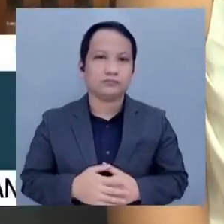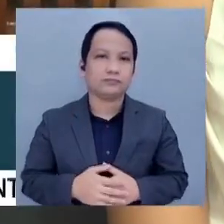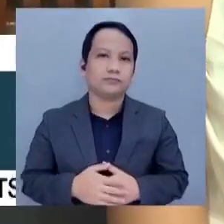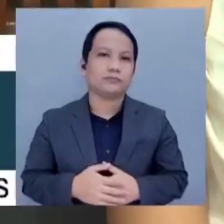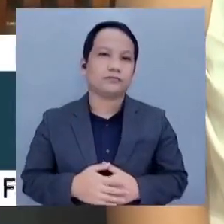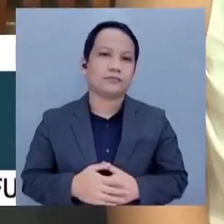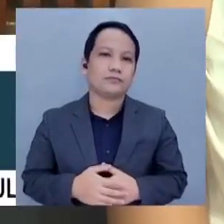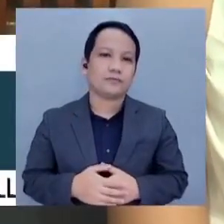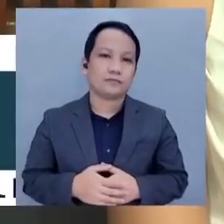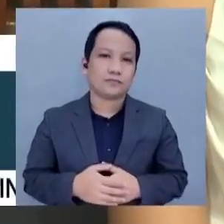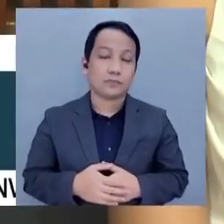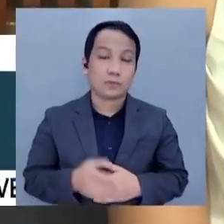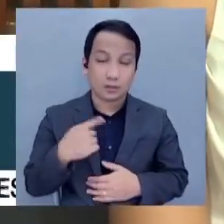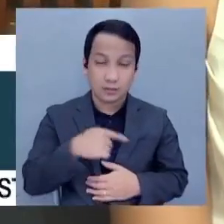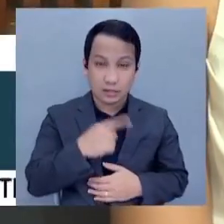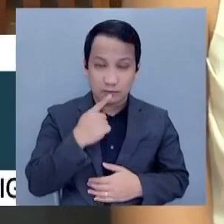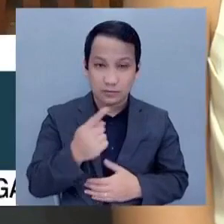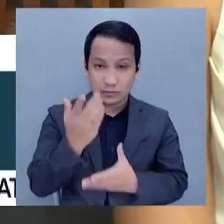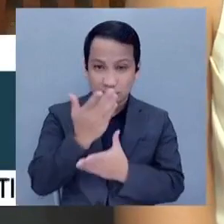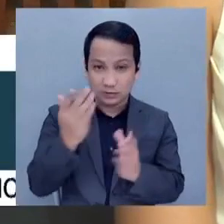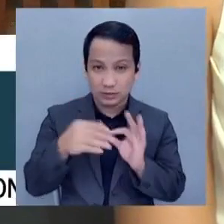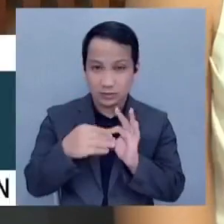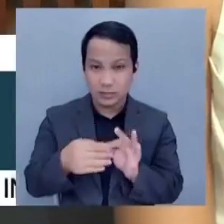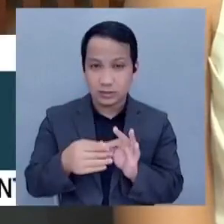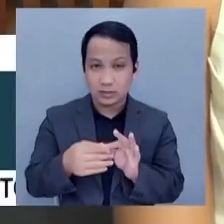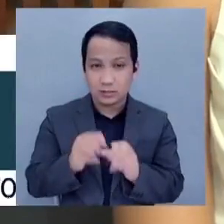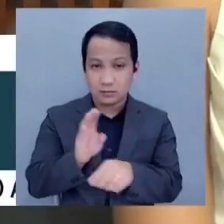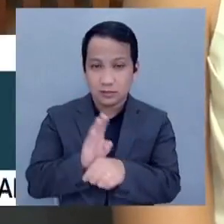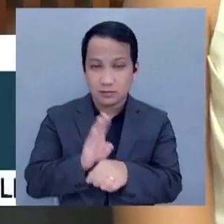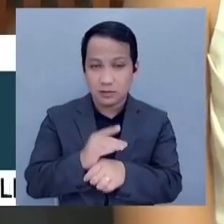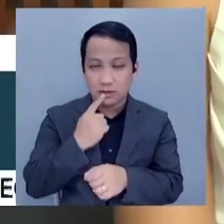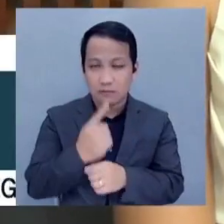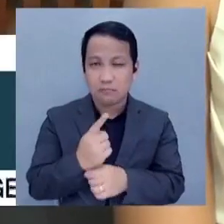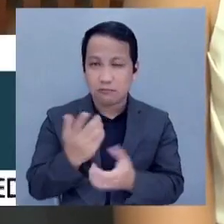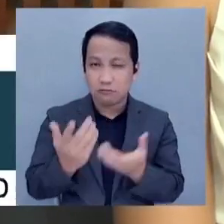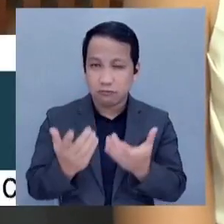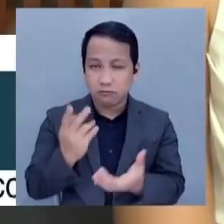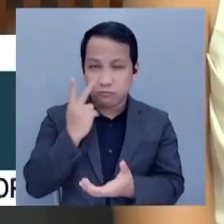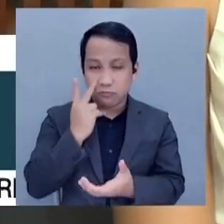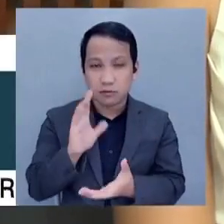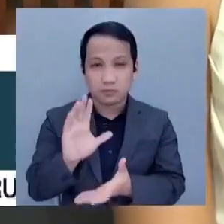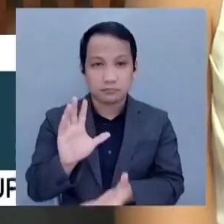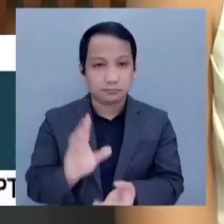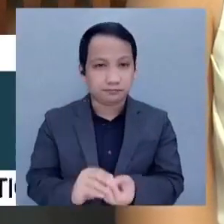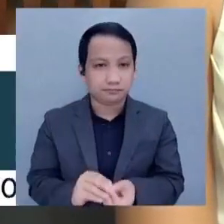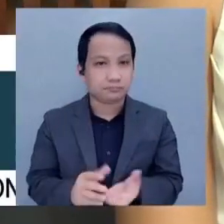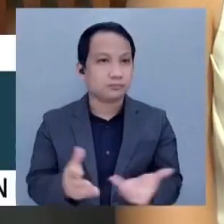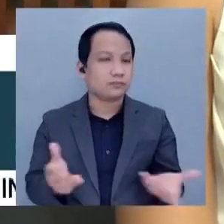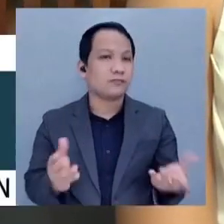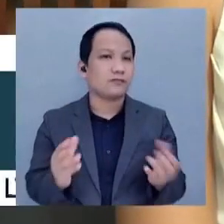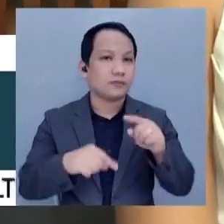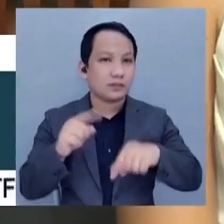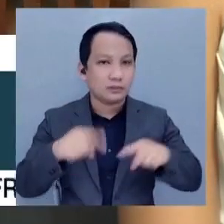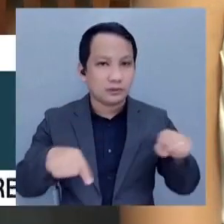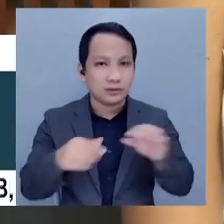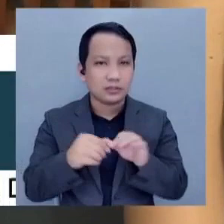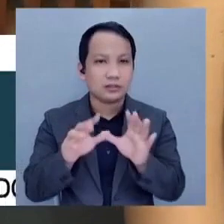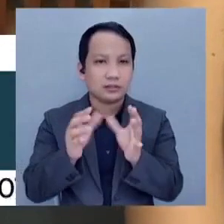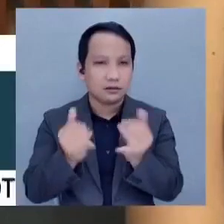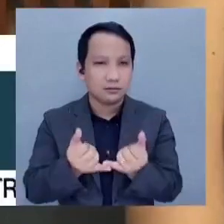facing for businesses. And this is whether you're a multinational company, a